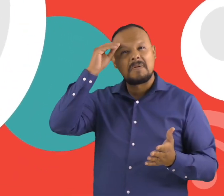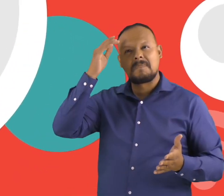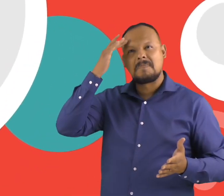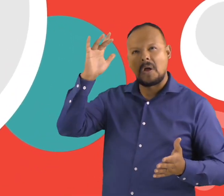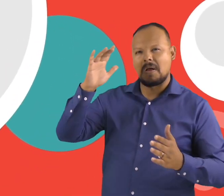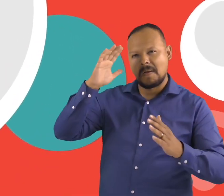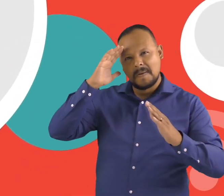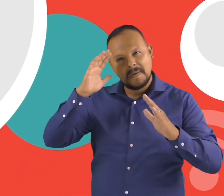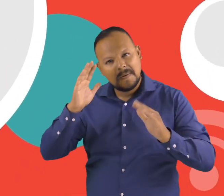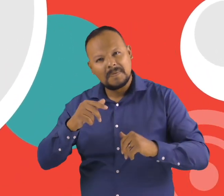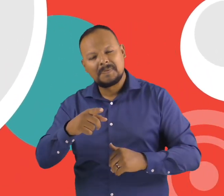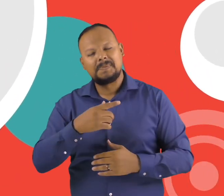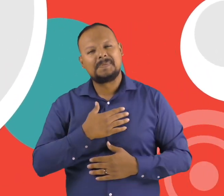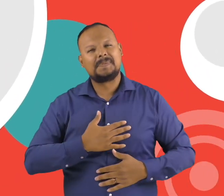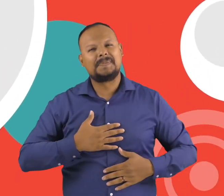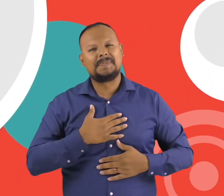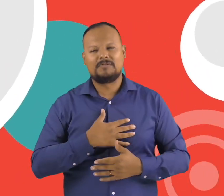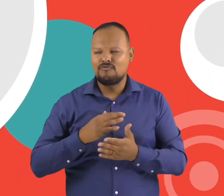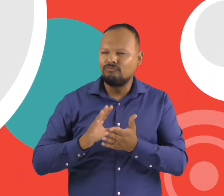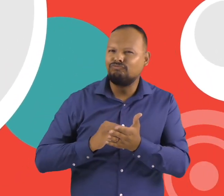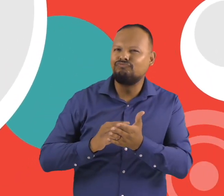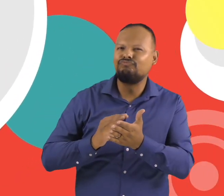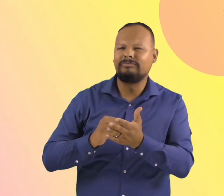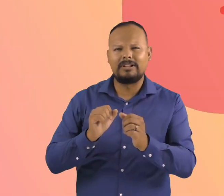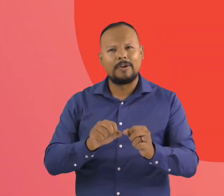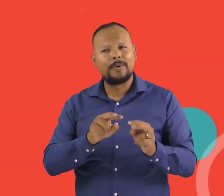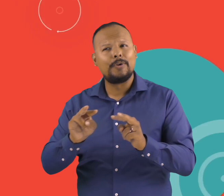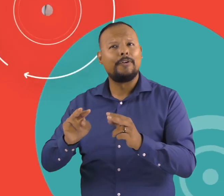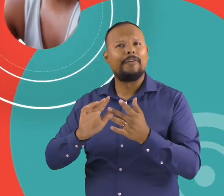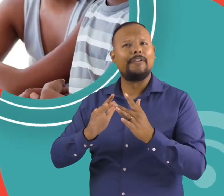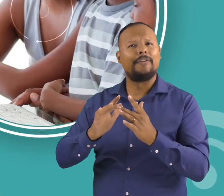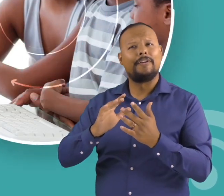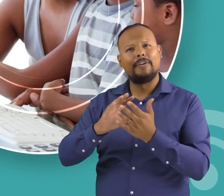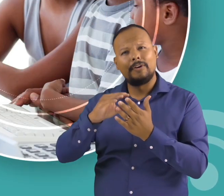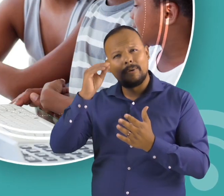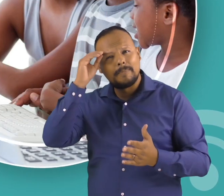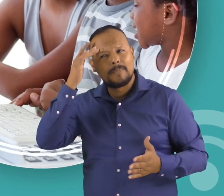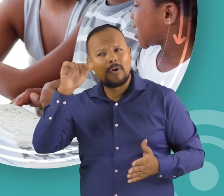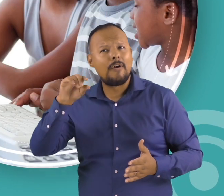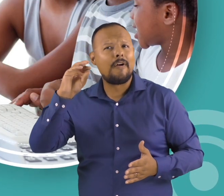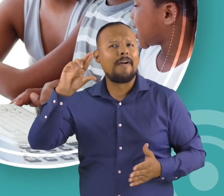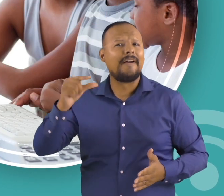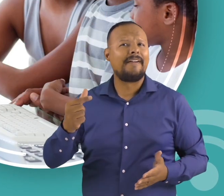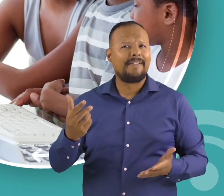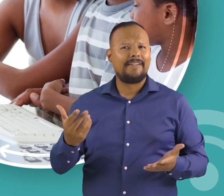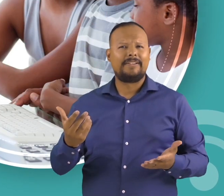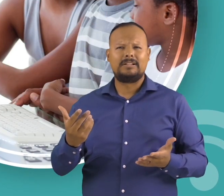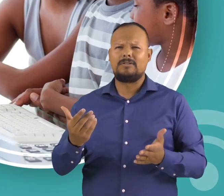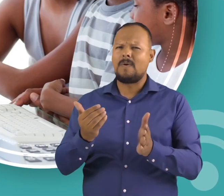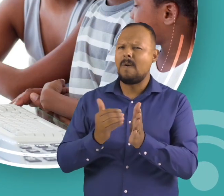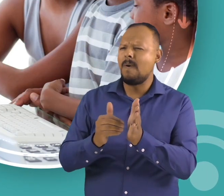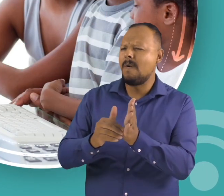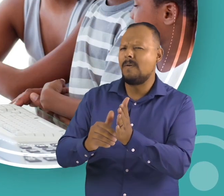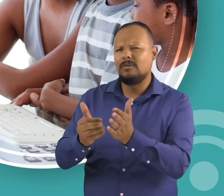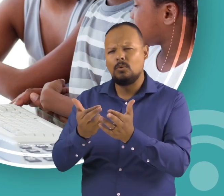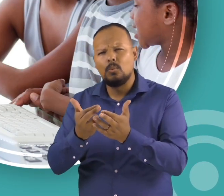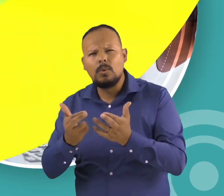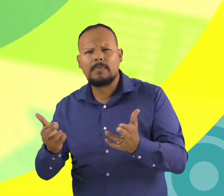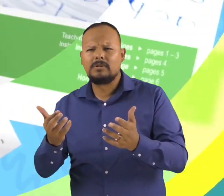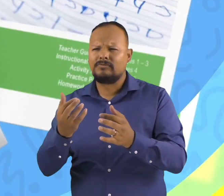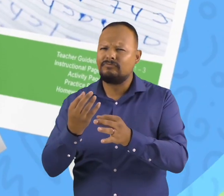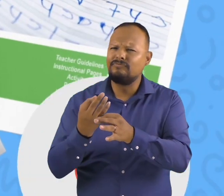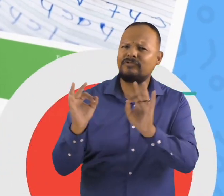Hope you had fun learning with us. Visit us at learnbright.org for thousands of free